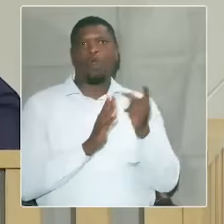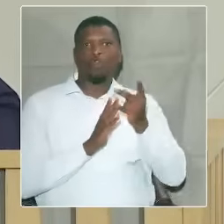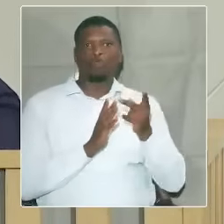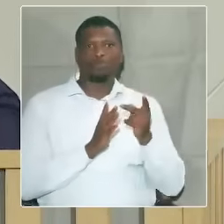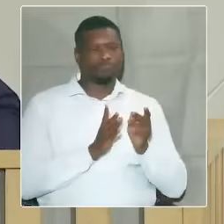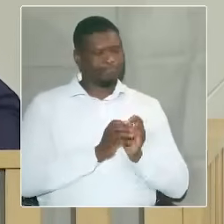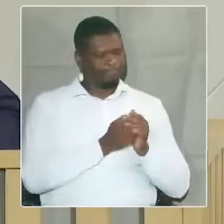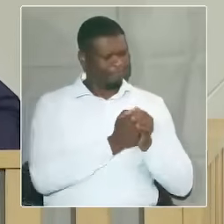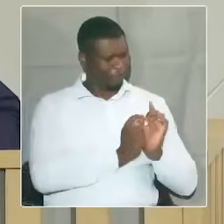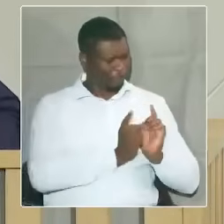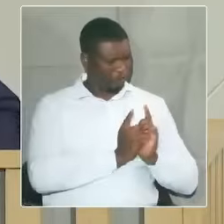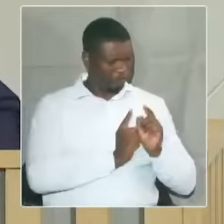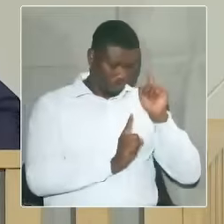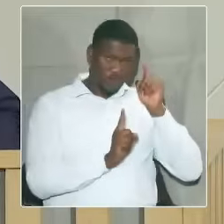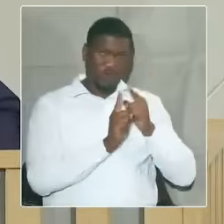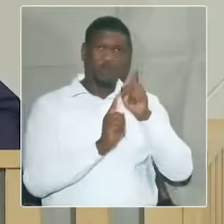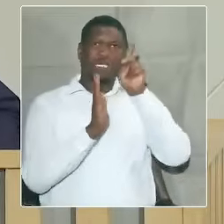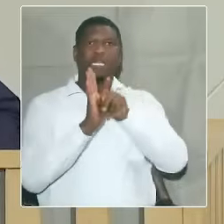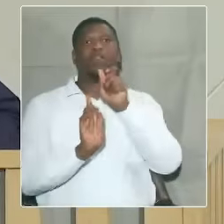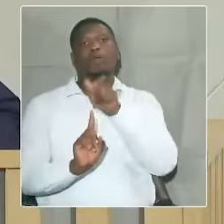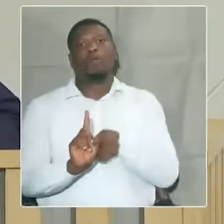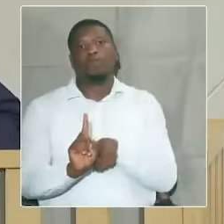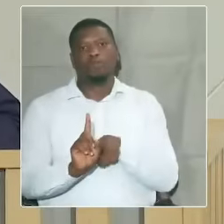14th conspiracy to commit murder.